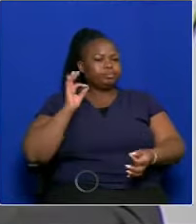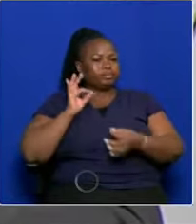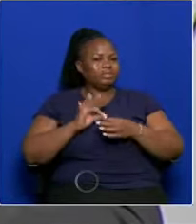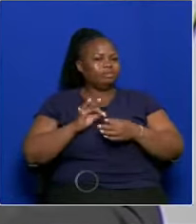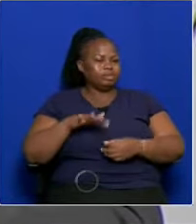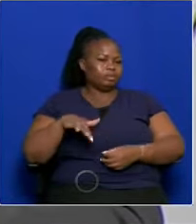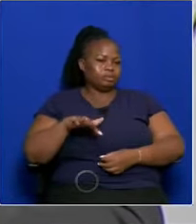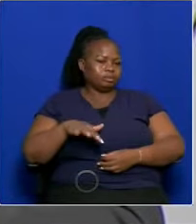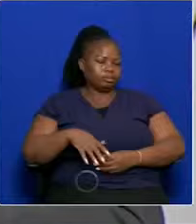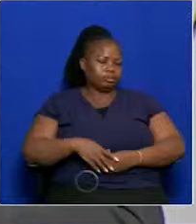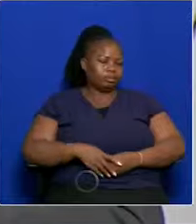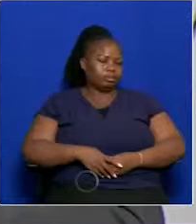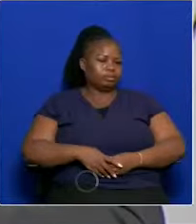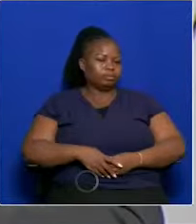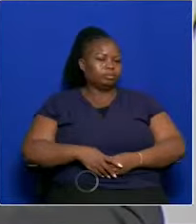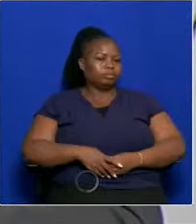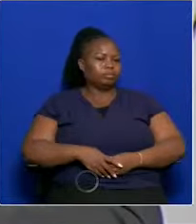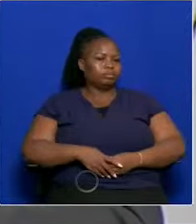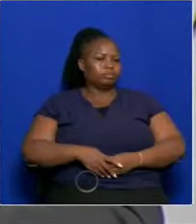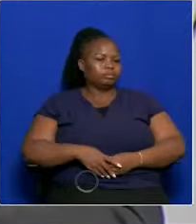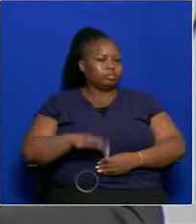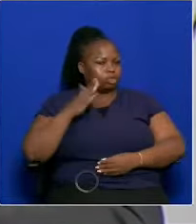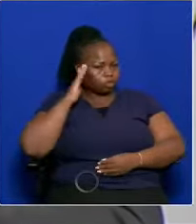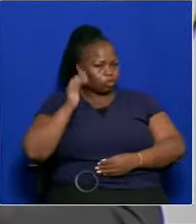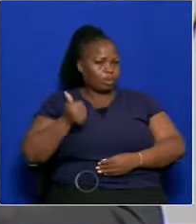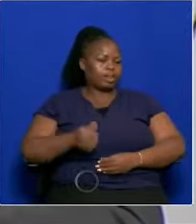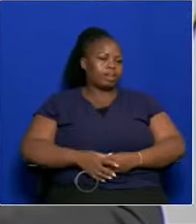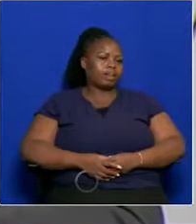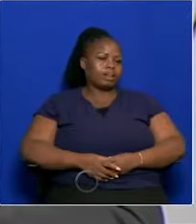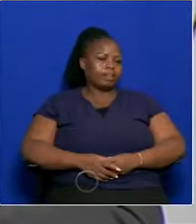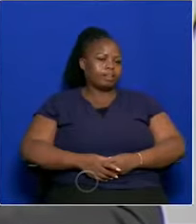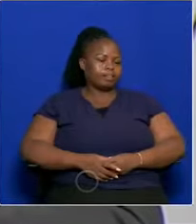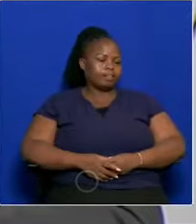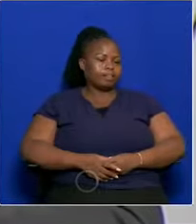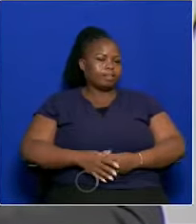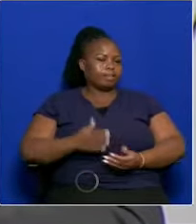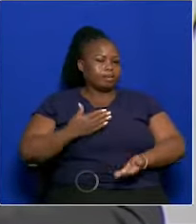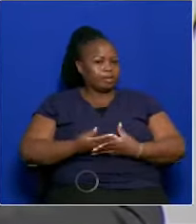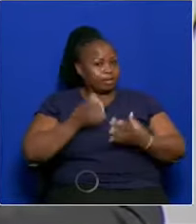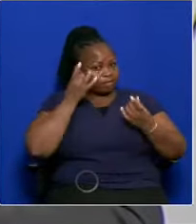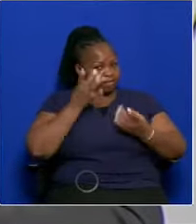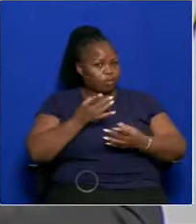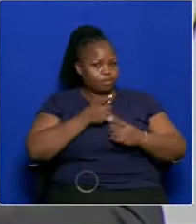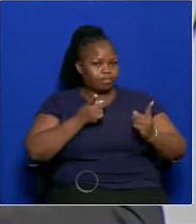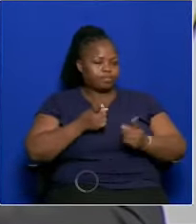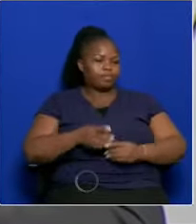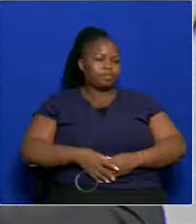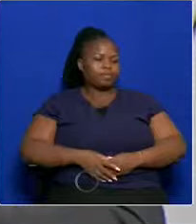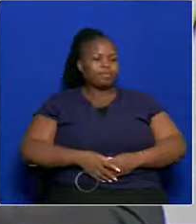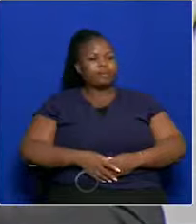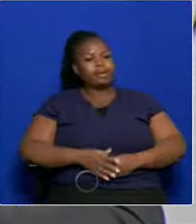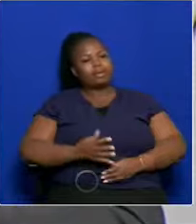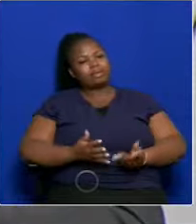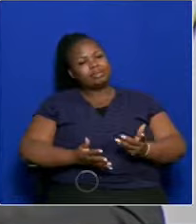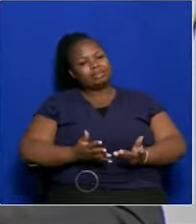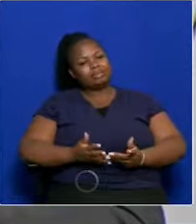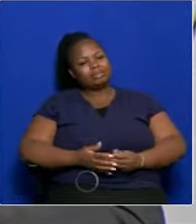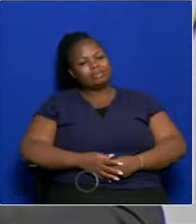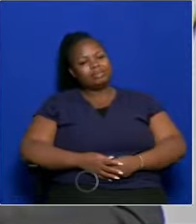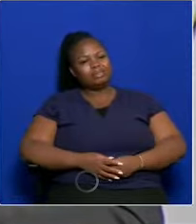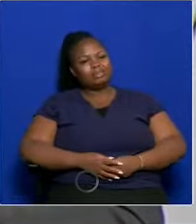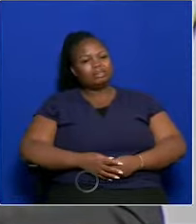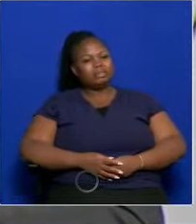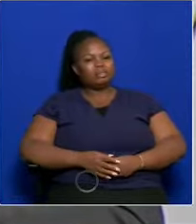who are in the know and who can inform you. Unless such time you